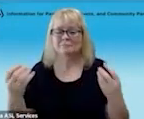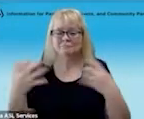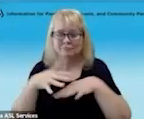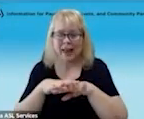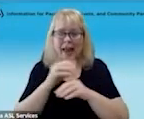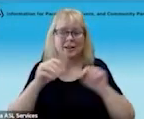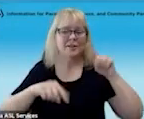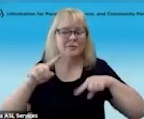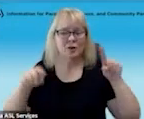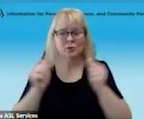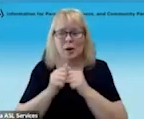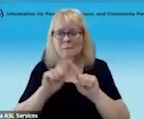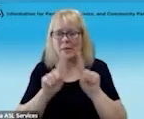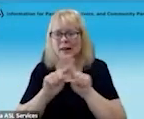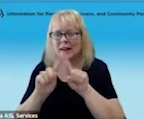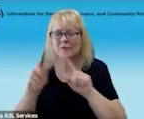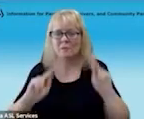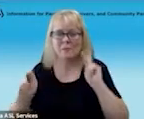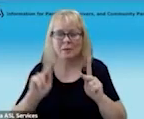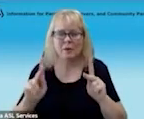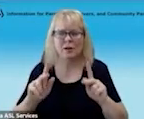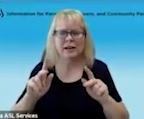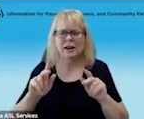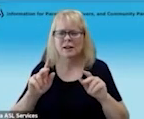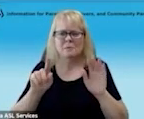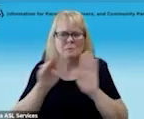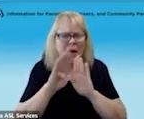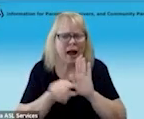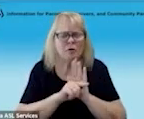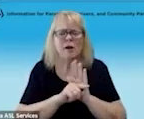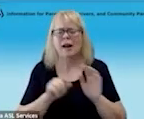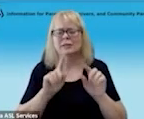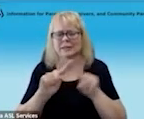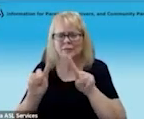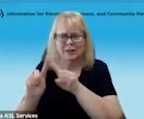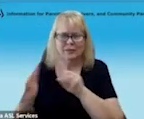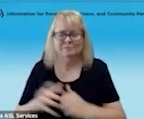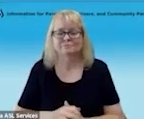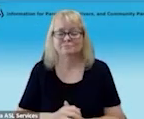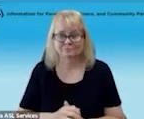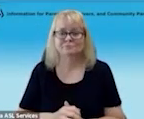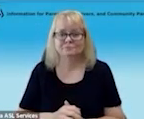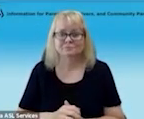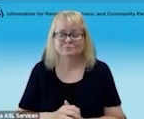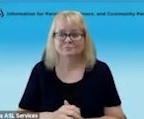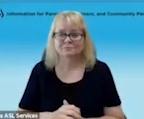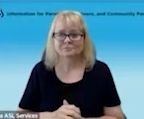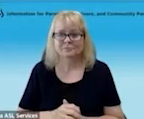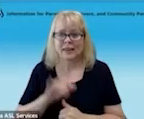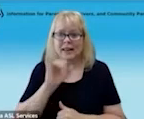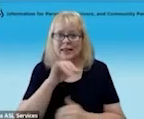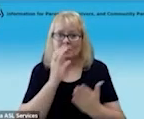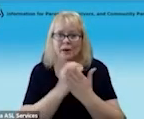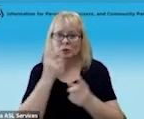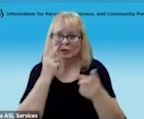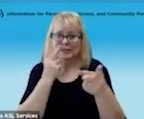health management. Next slide, please. Our culture is inclusive and our staff and contractors are